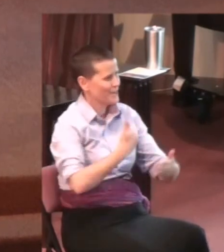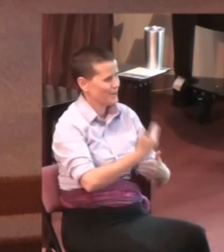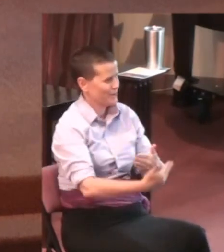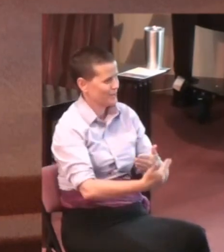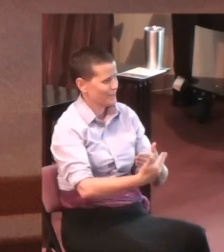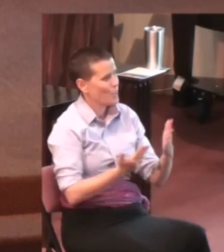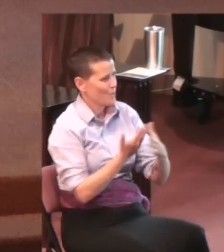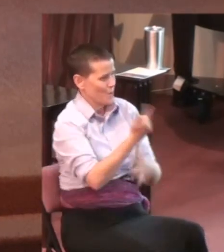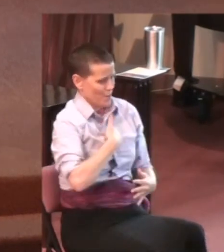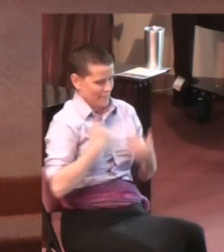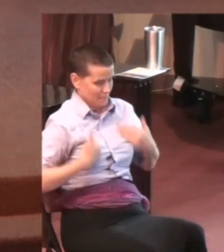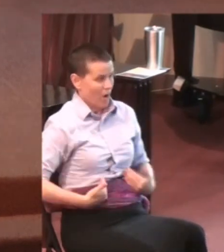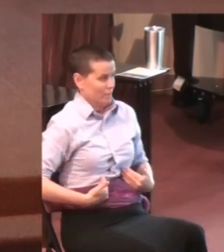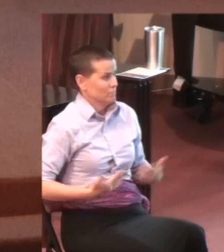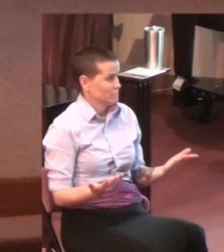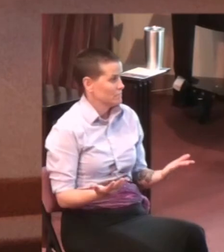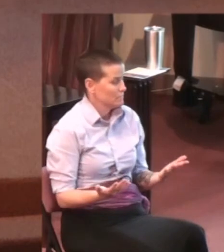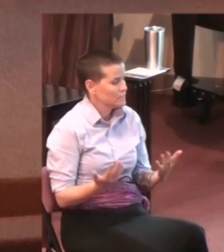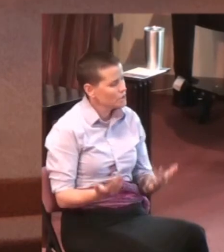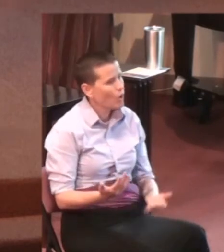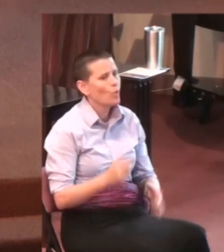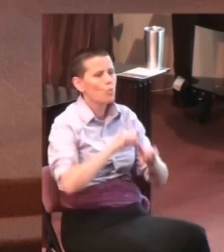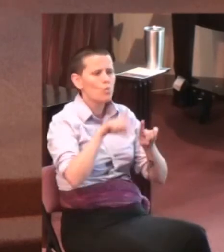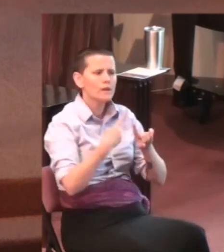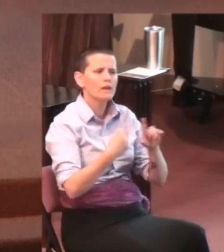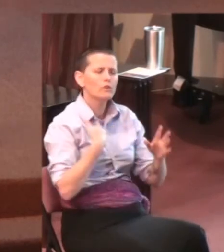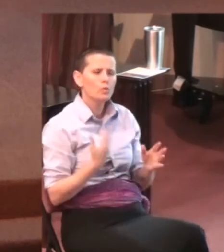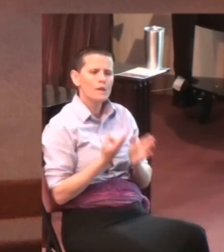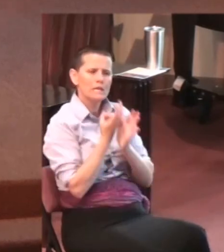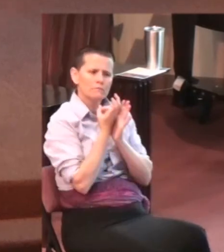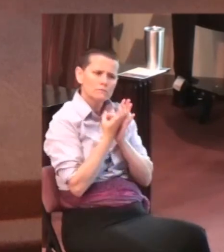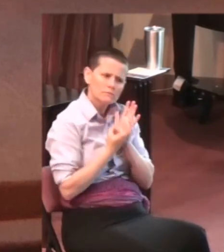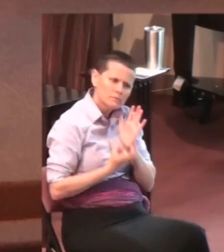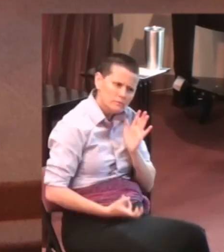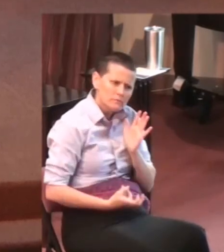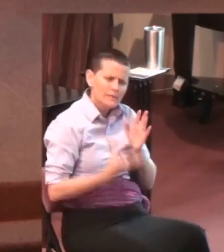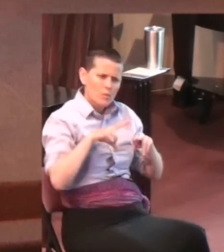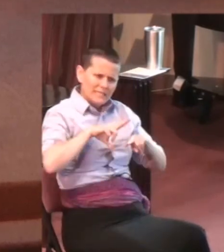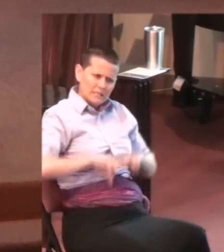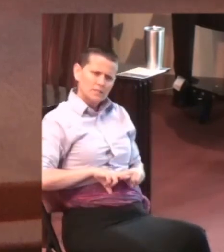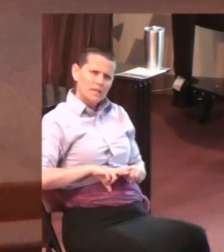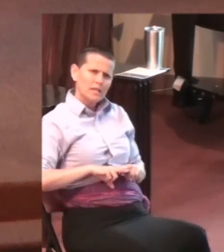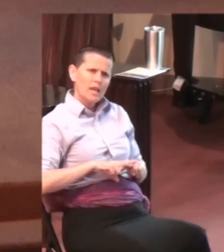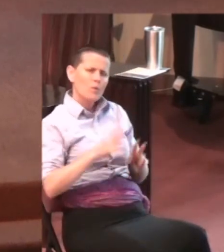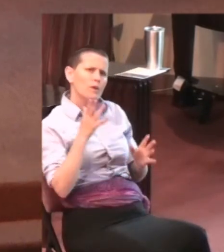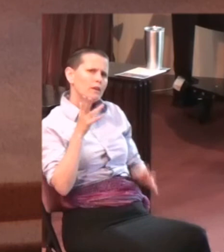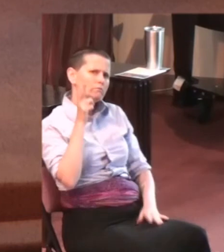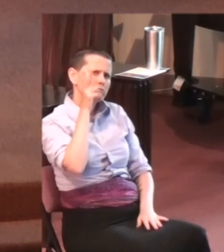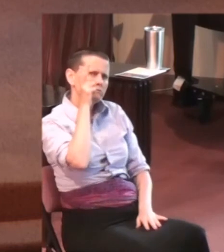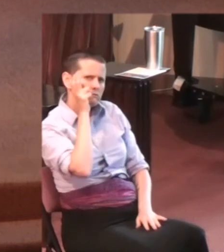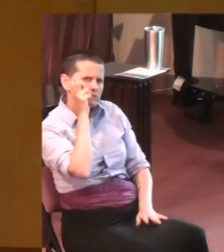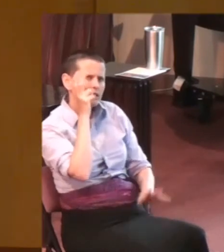end. So if we know that, if we spend time in that knowledge that we are eternal, we'll lose all the